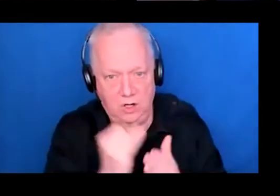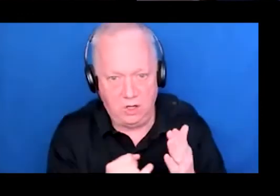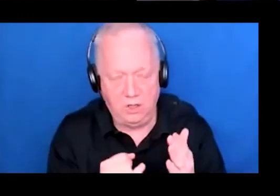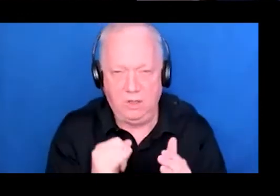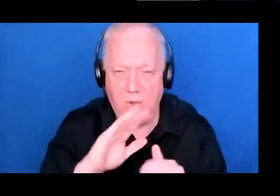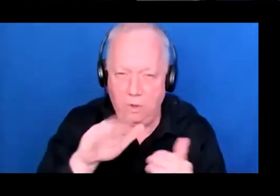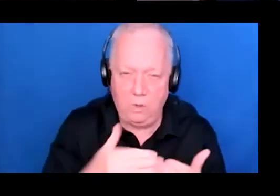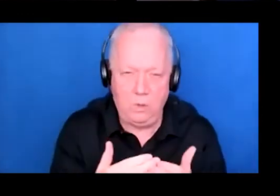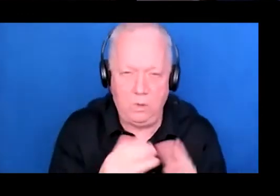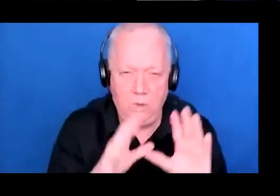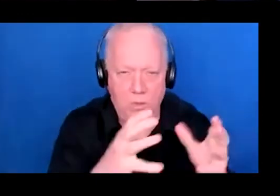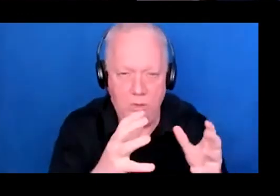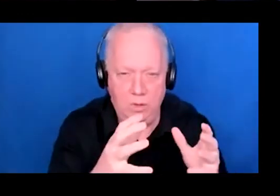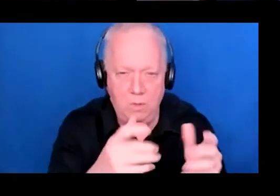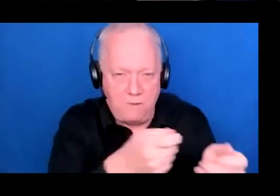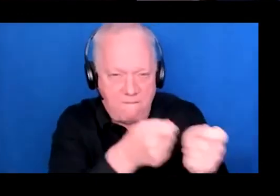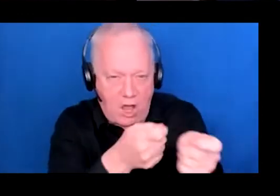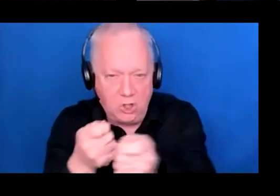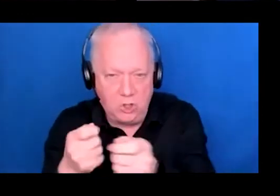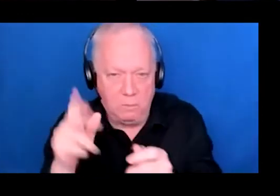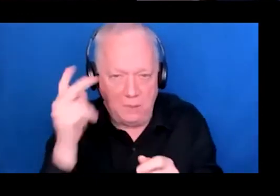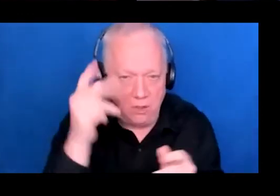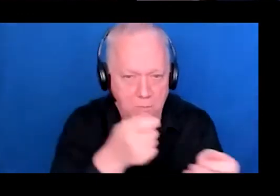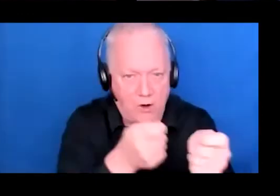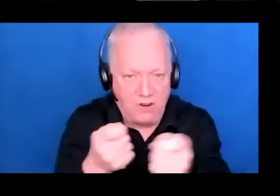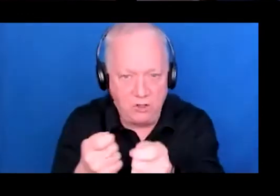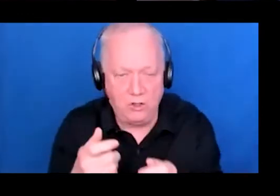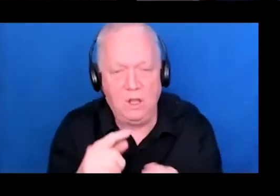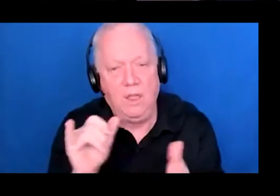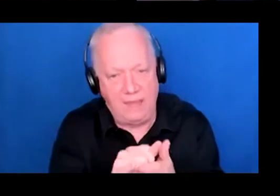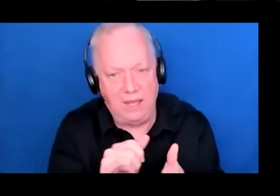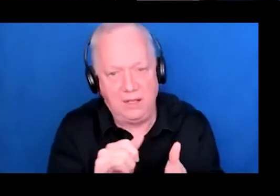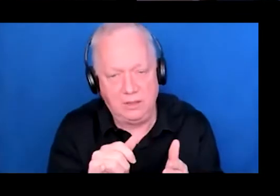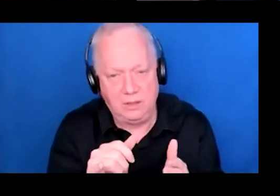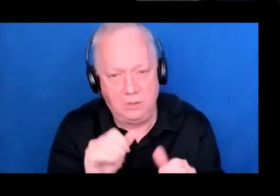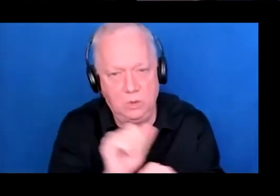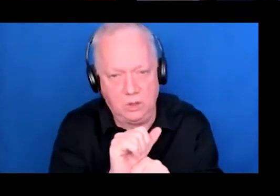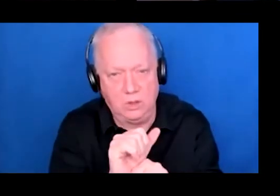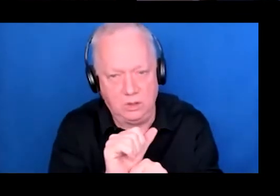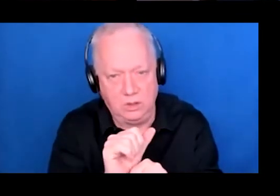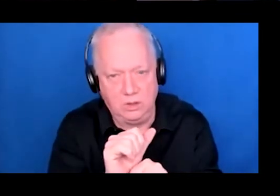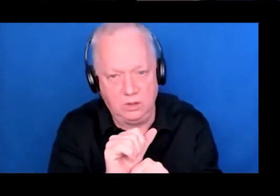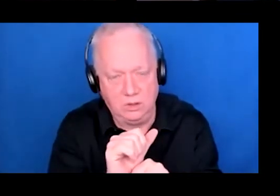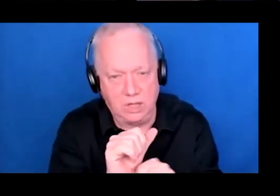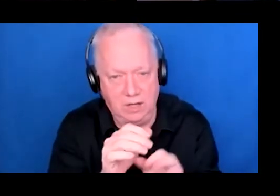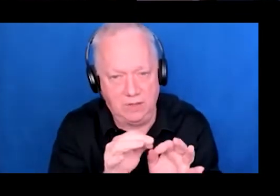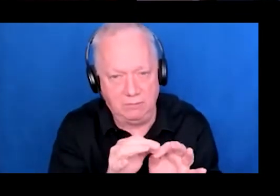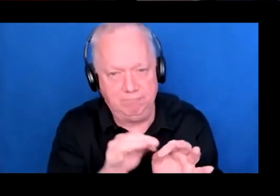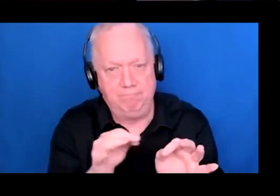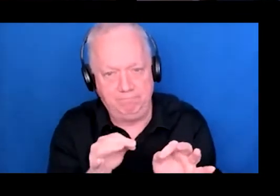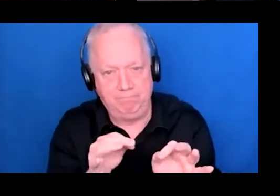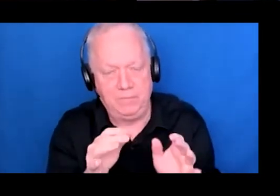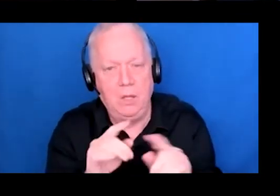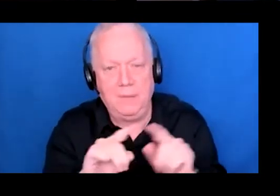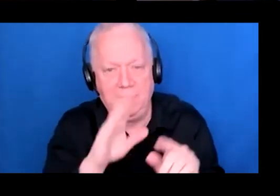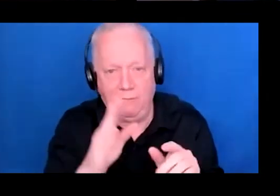like provocateur, like political provocateur, that all that work that I was doing kind of took a back burner, but